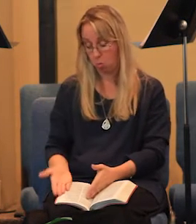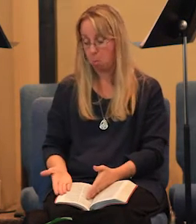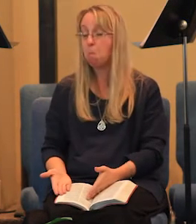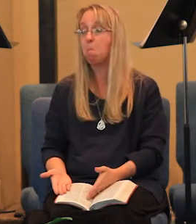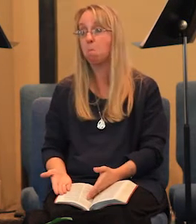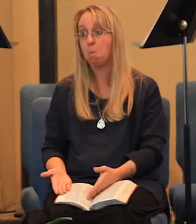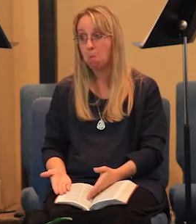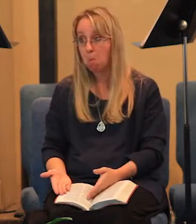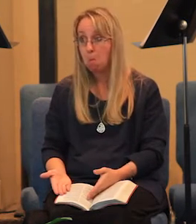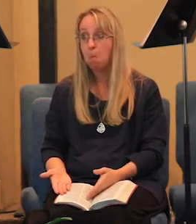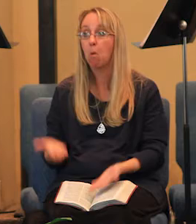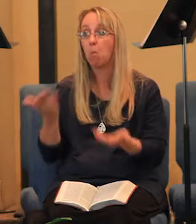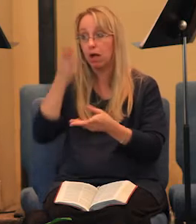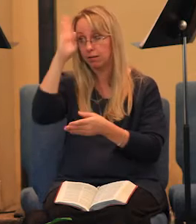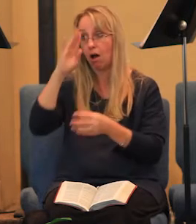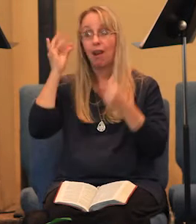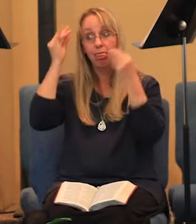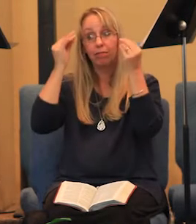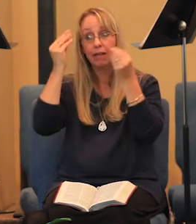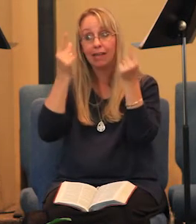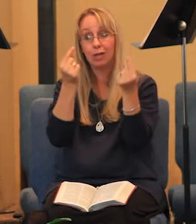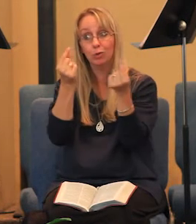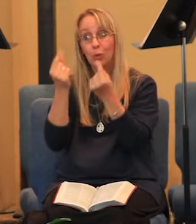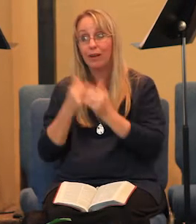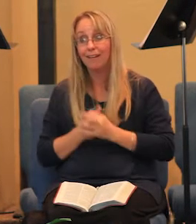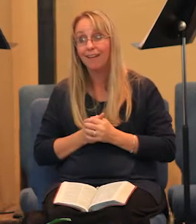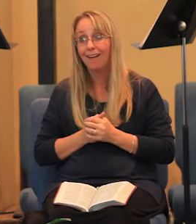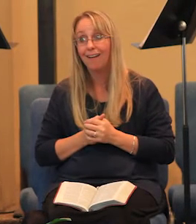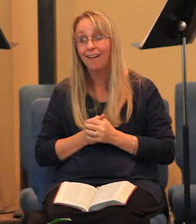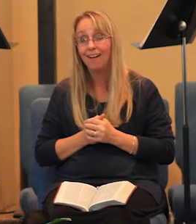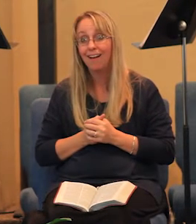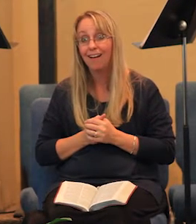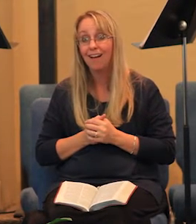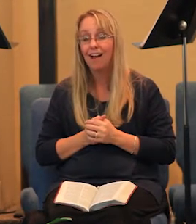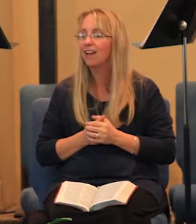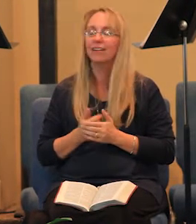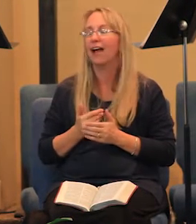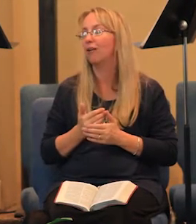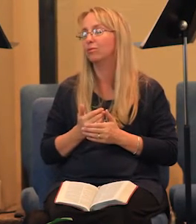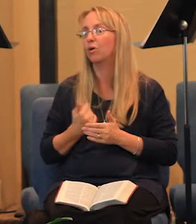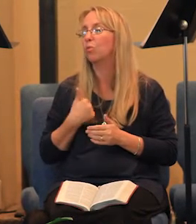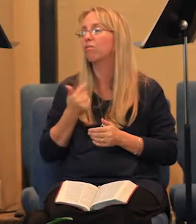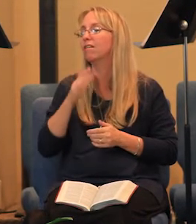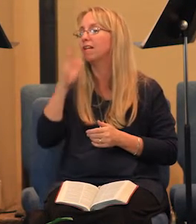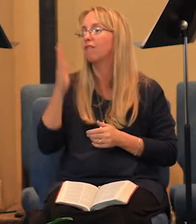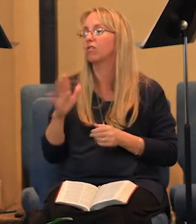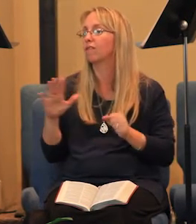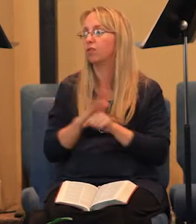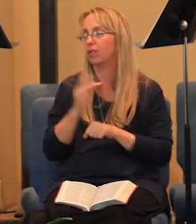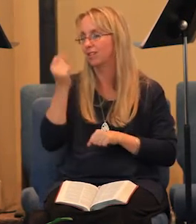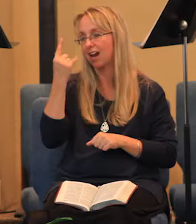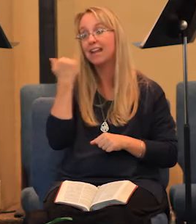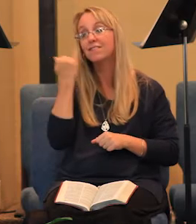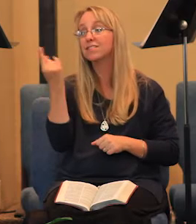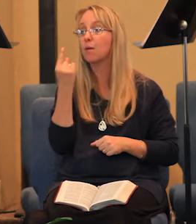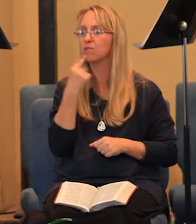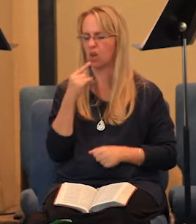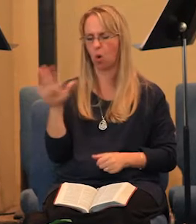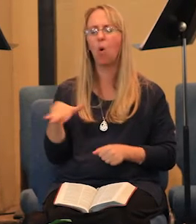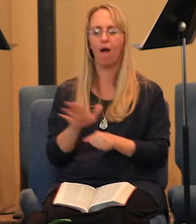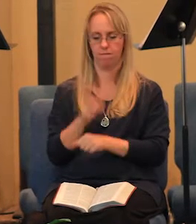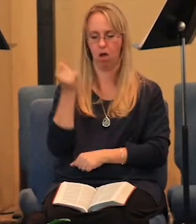what God is thinking. And the reality is we're not ever going to fully understand. And if someone says they fully understand